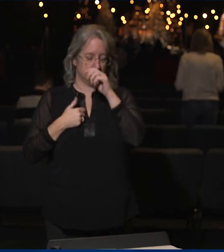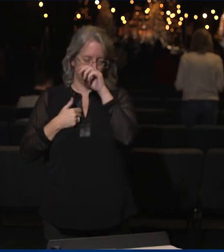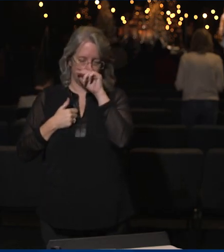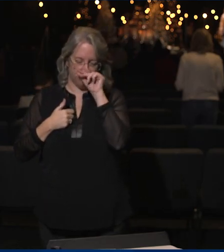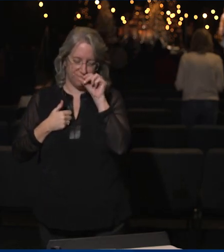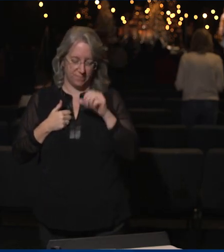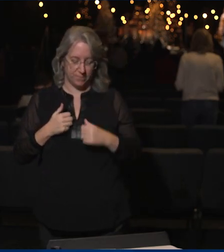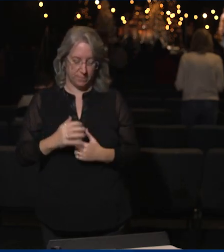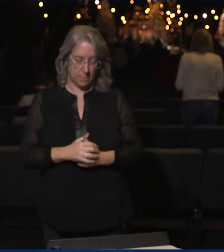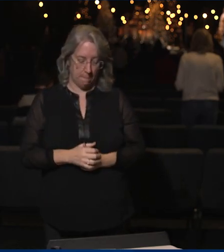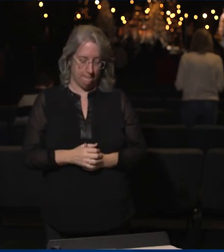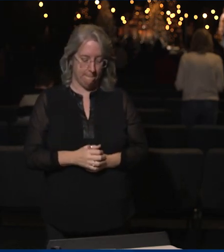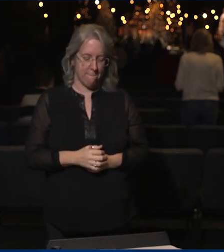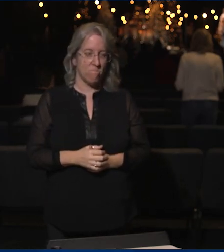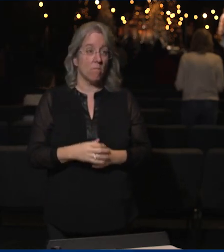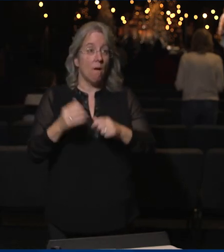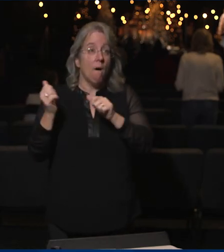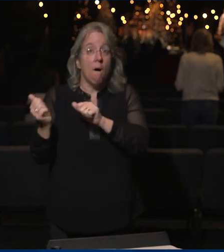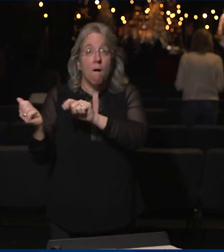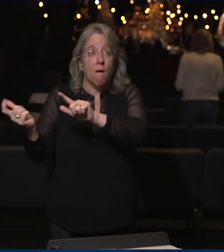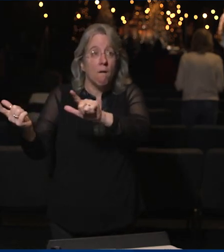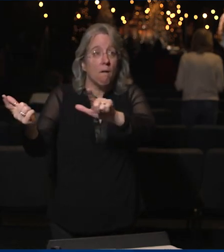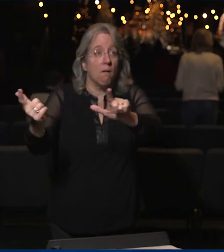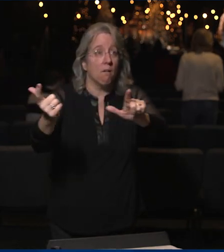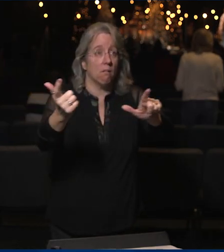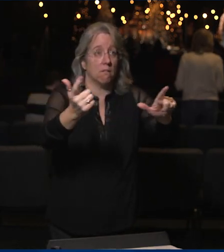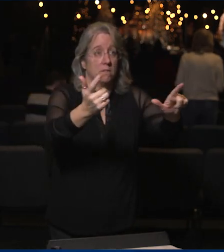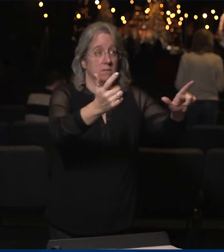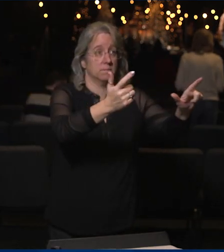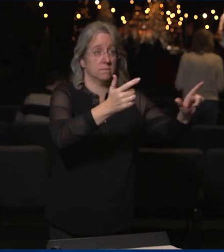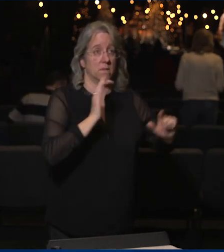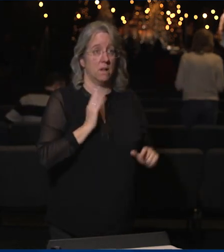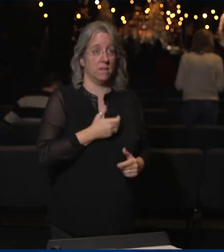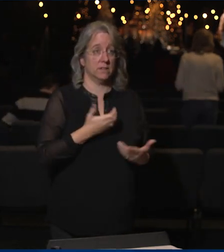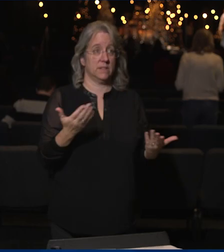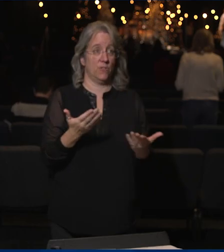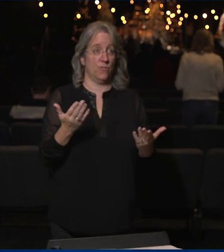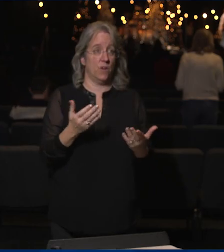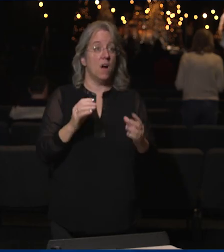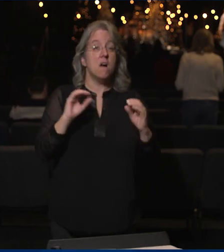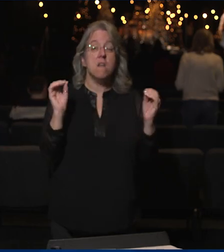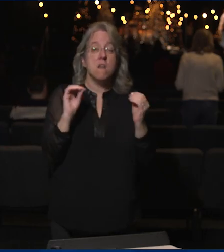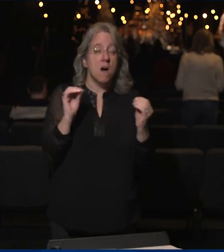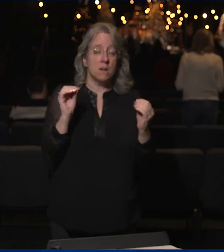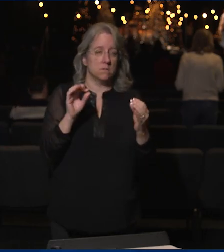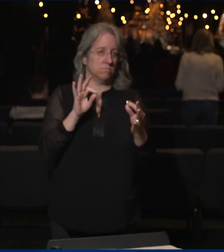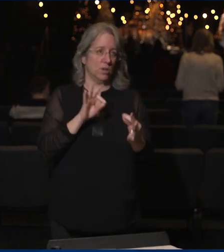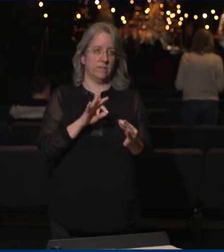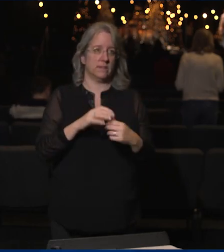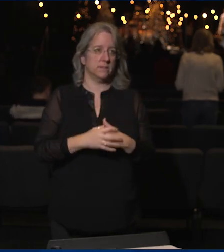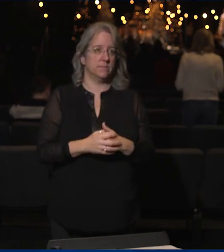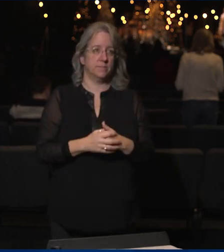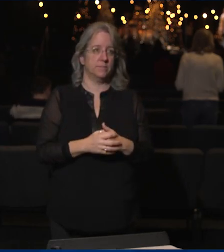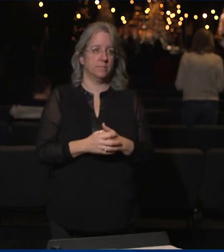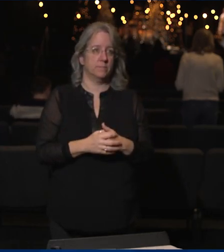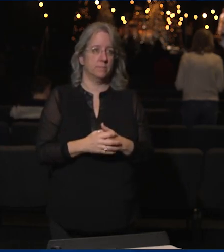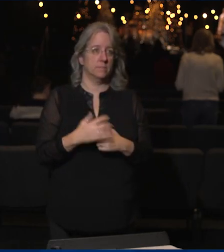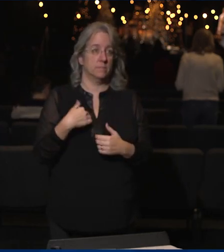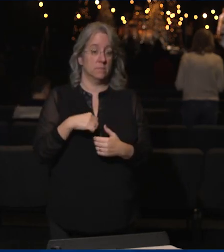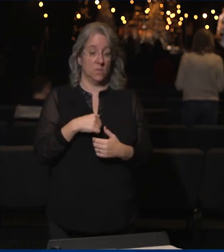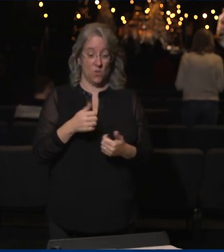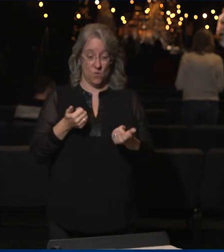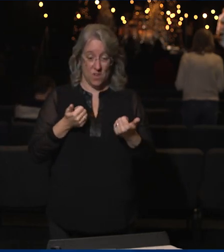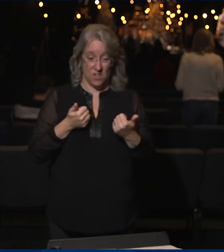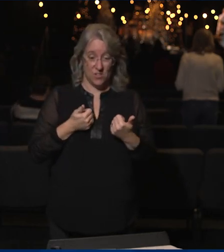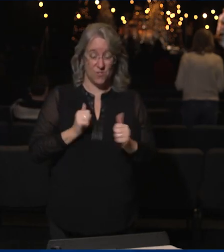All of us here, none of us are perfect. Yet we try all